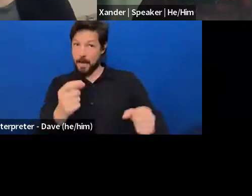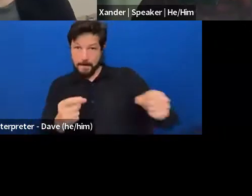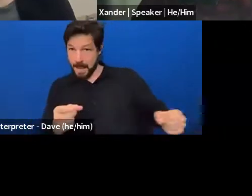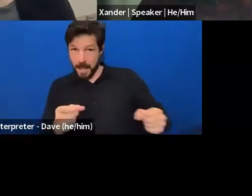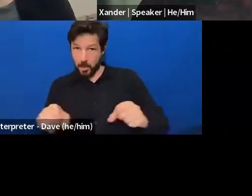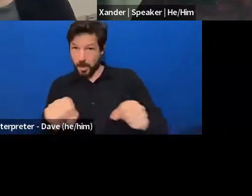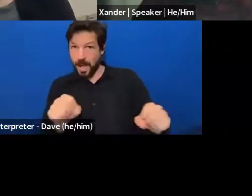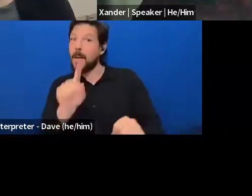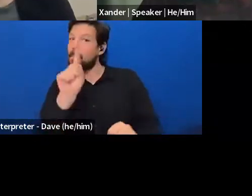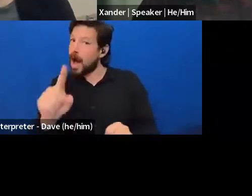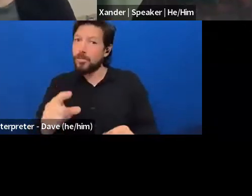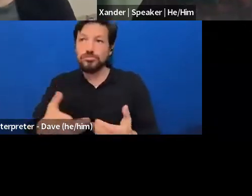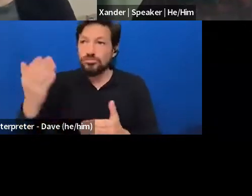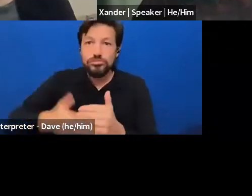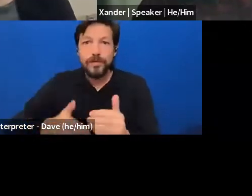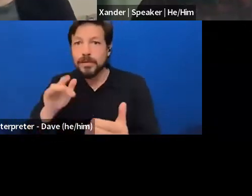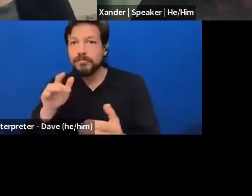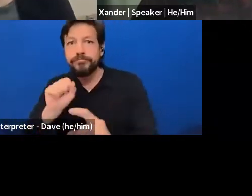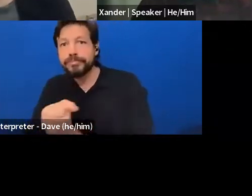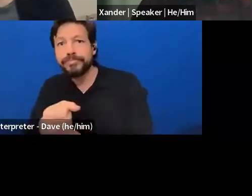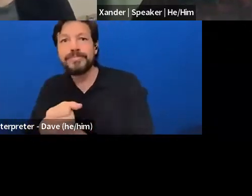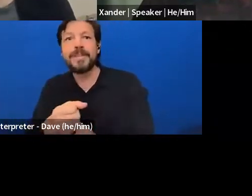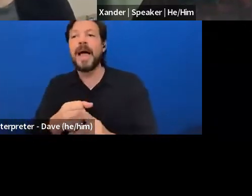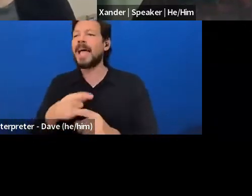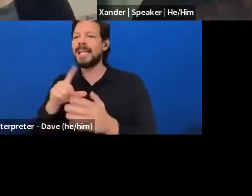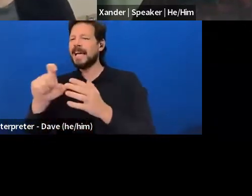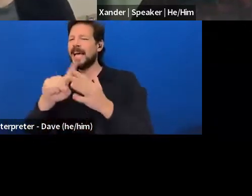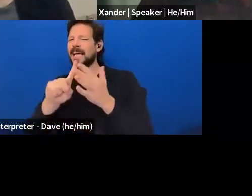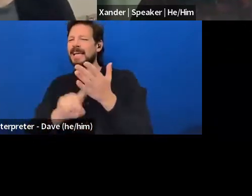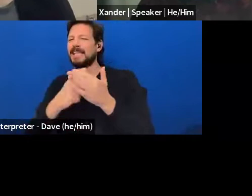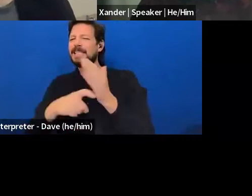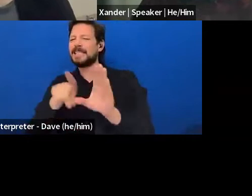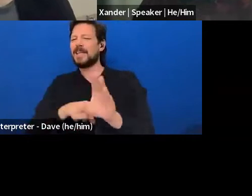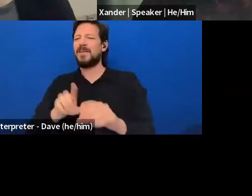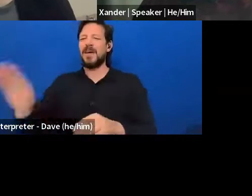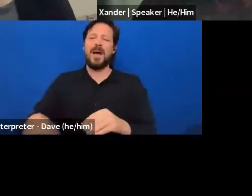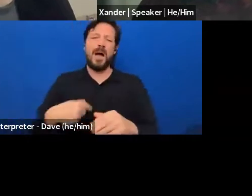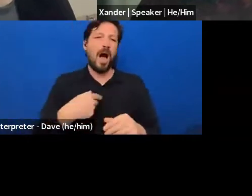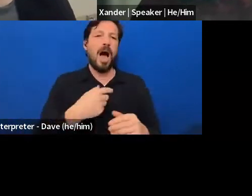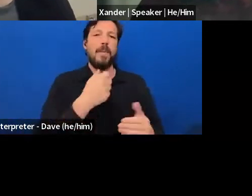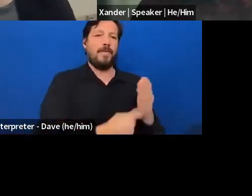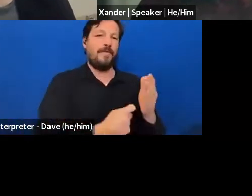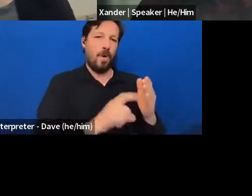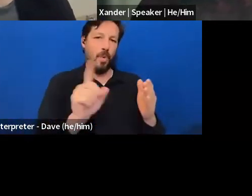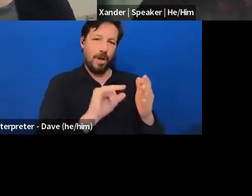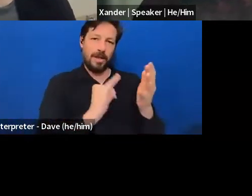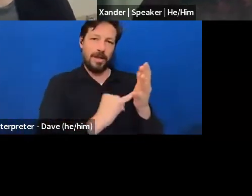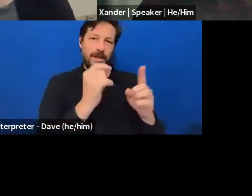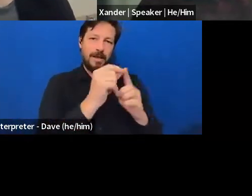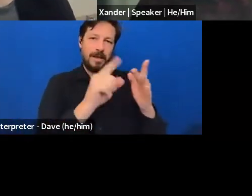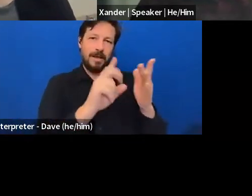a big fan of spinach as a source of iron, regardless of what celery does not provide me in my